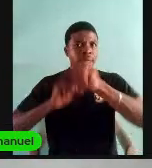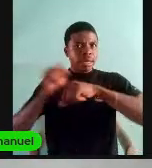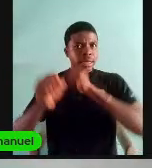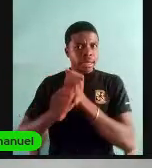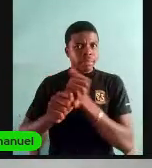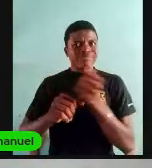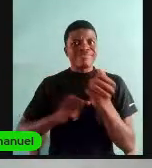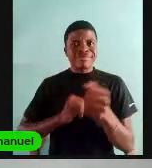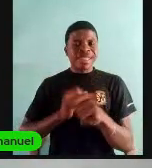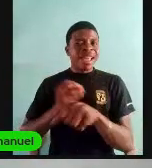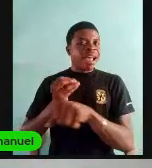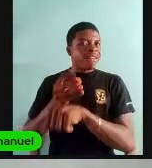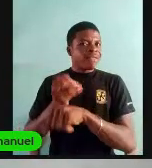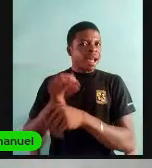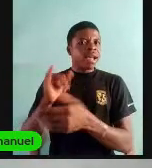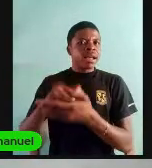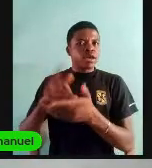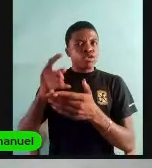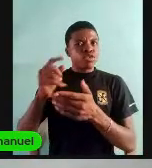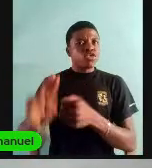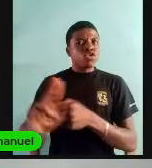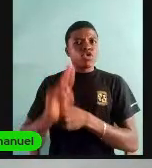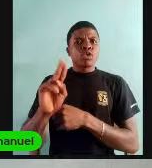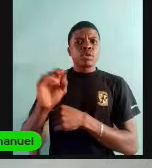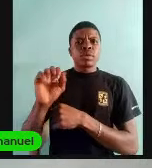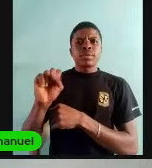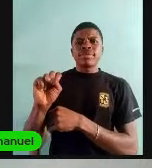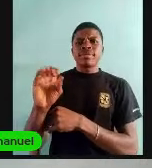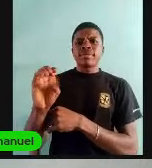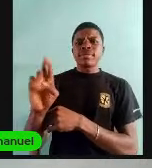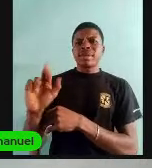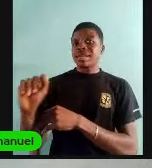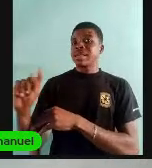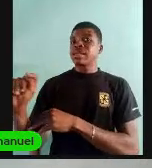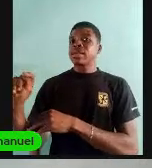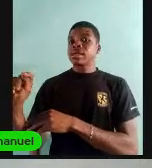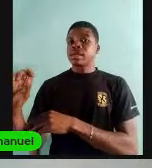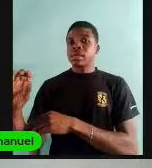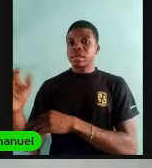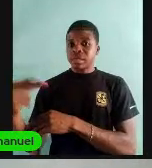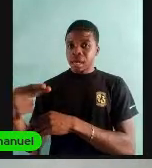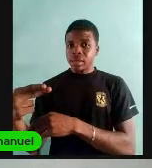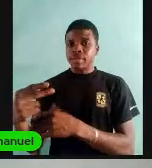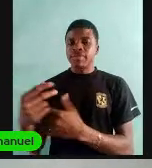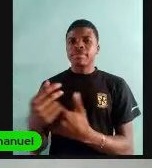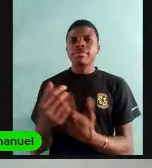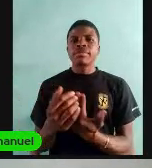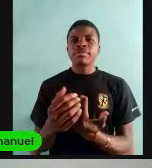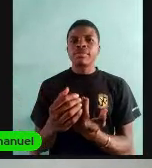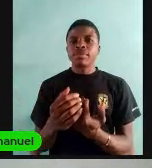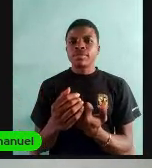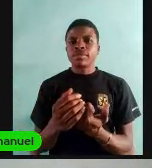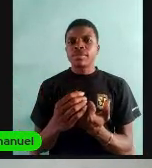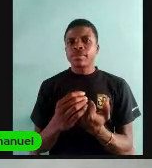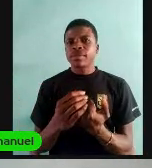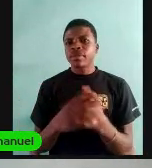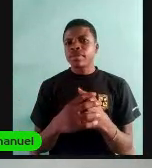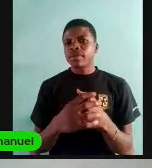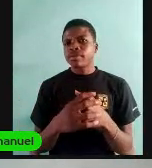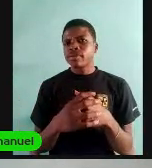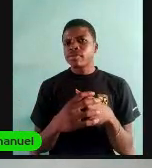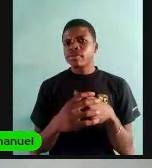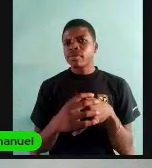about explore advanced topics. So we're going to dive deeper into object-oriented programming,